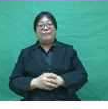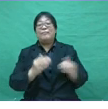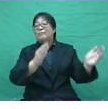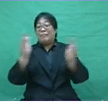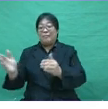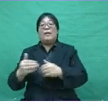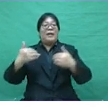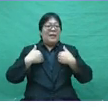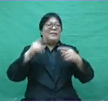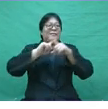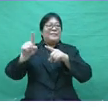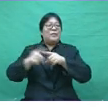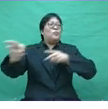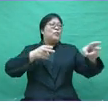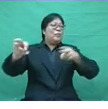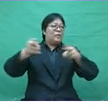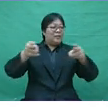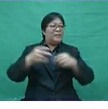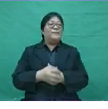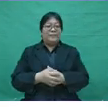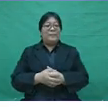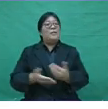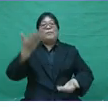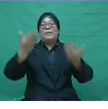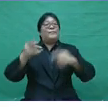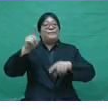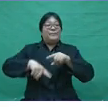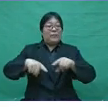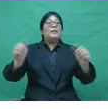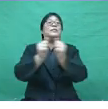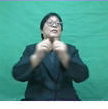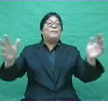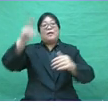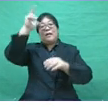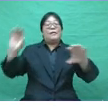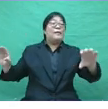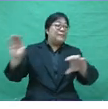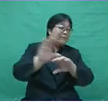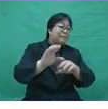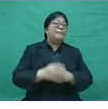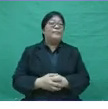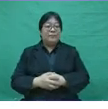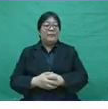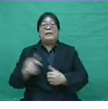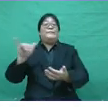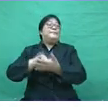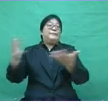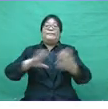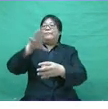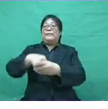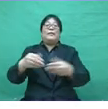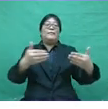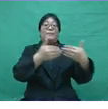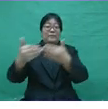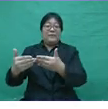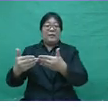other pertinent initiatives that would not have been possible without the government intervention. This would include the extension of